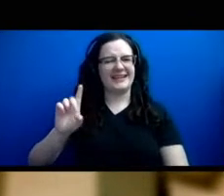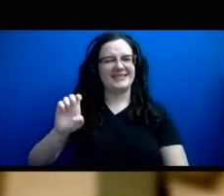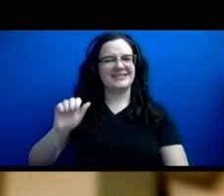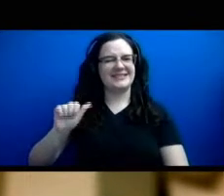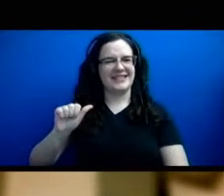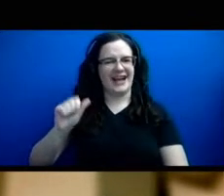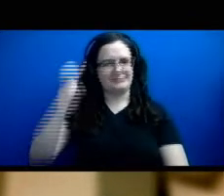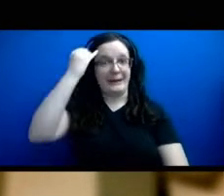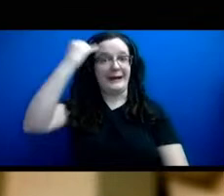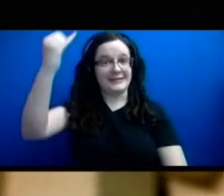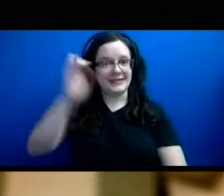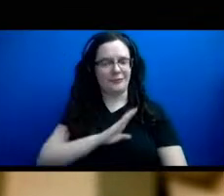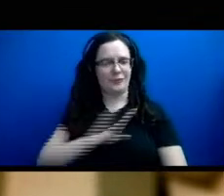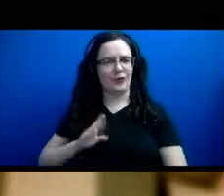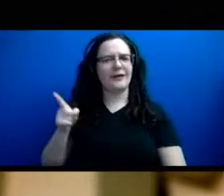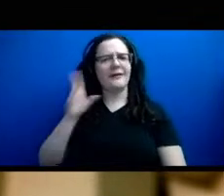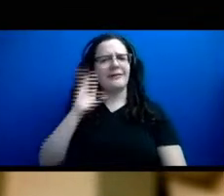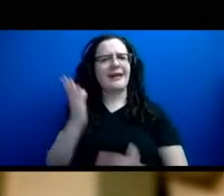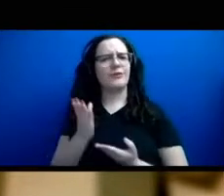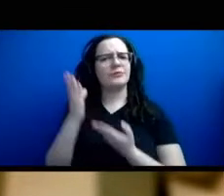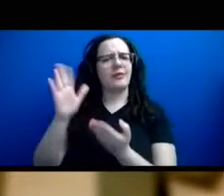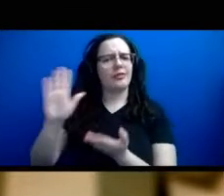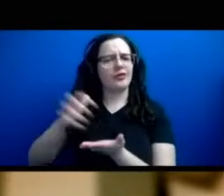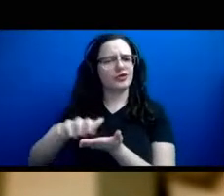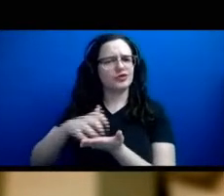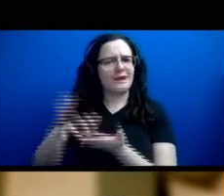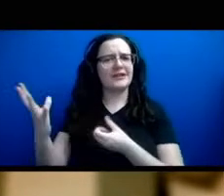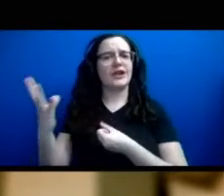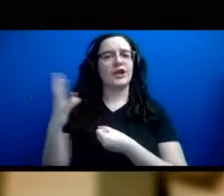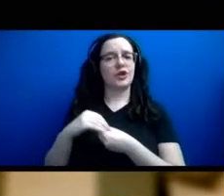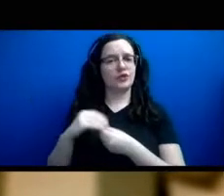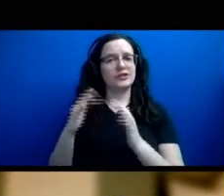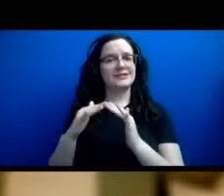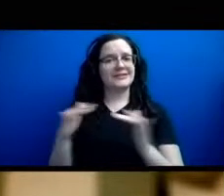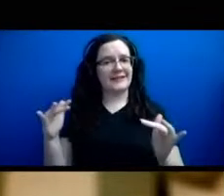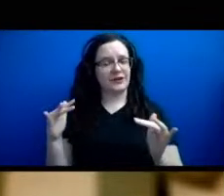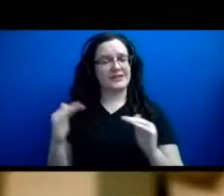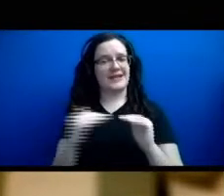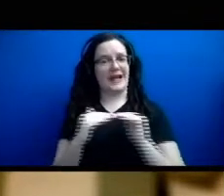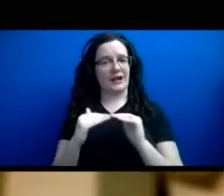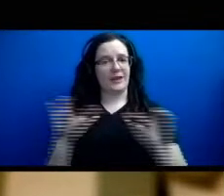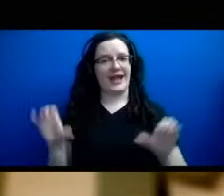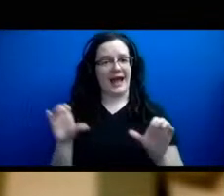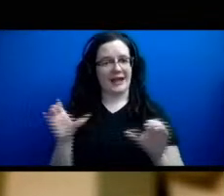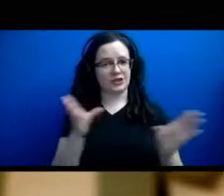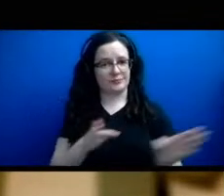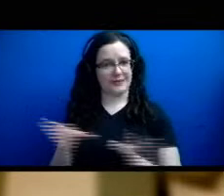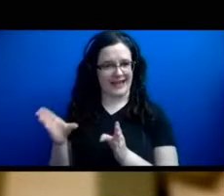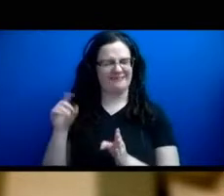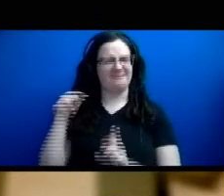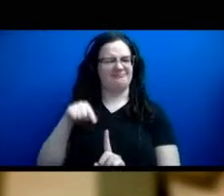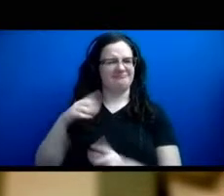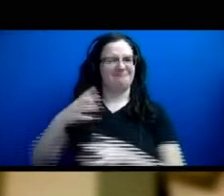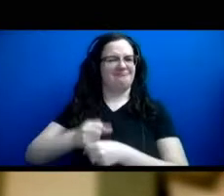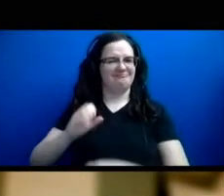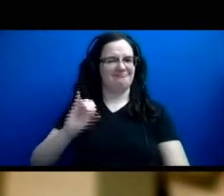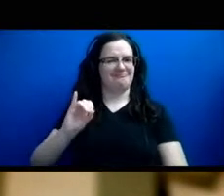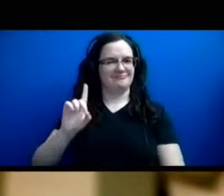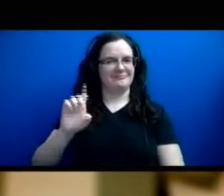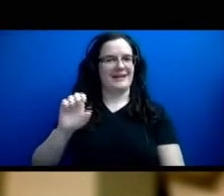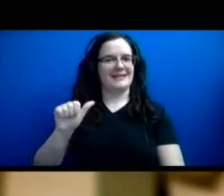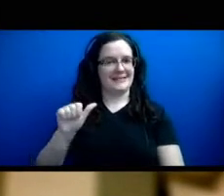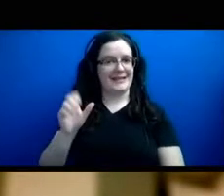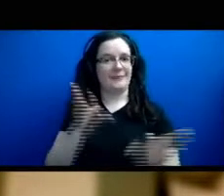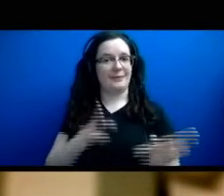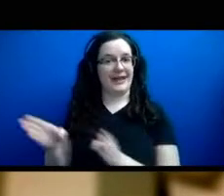its draft Inclusion, Diversity, and Equity Action Plan, the IDEA Plan, to the